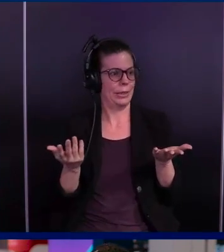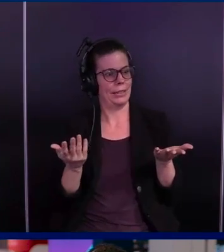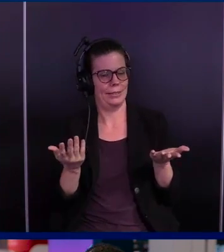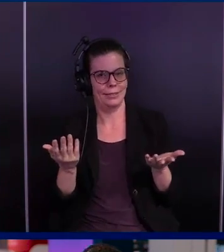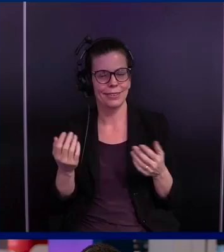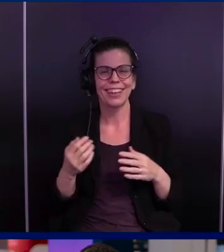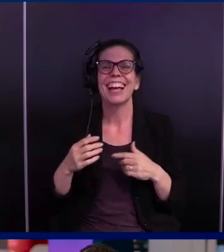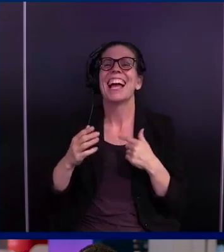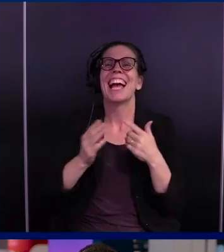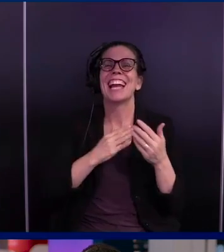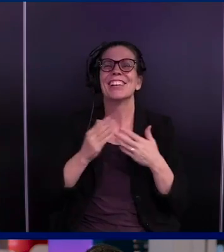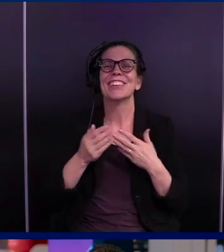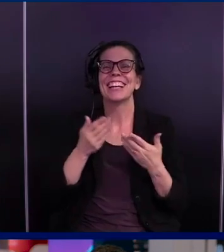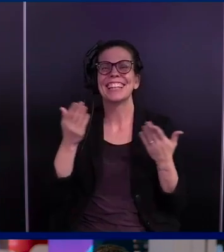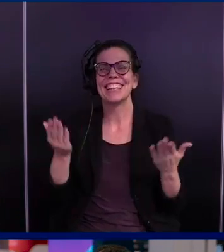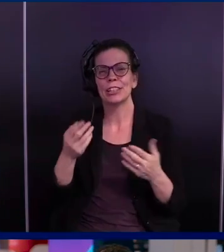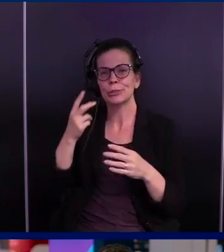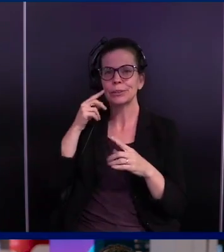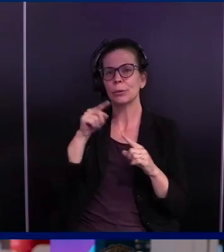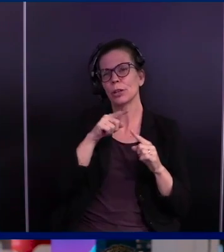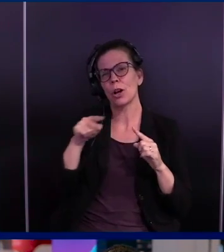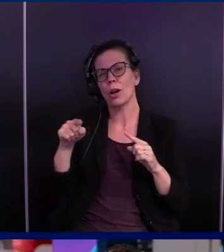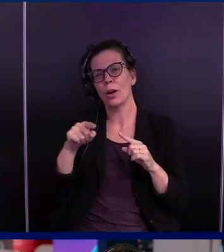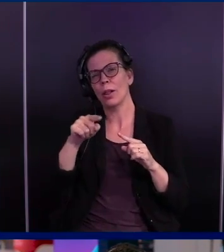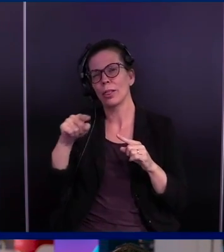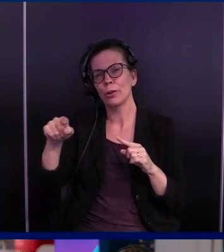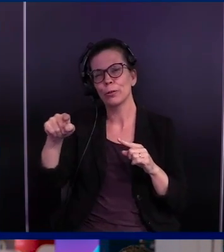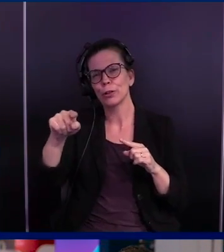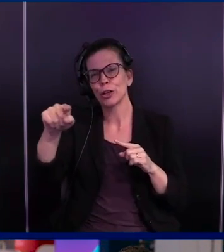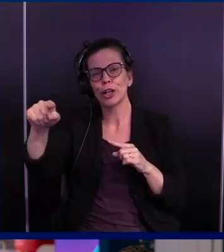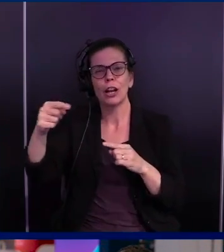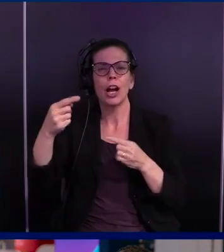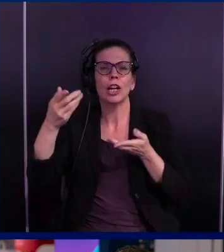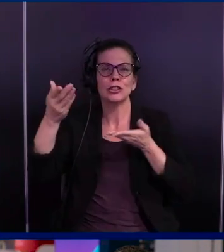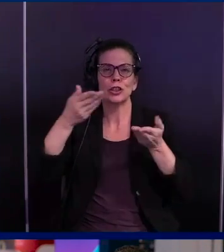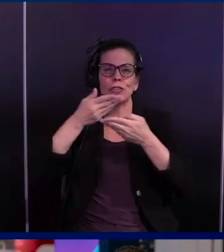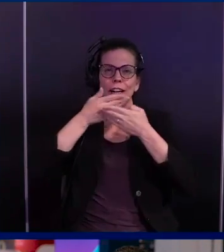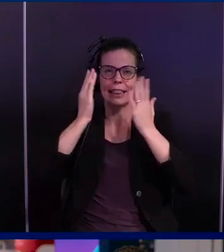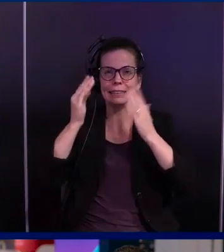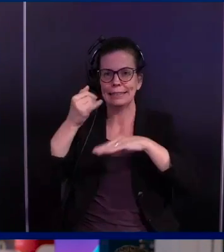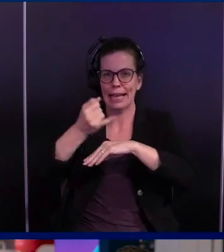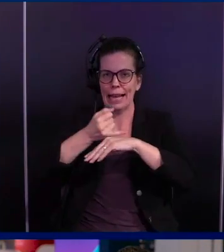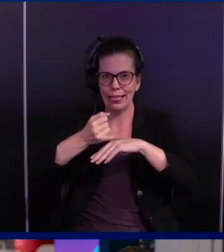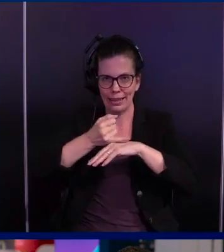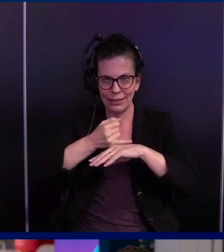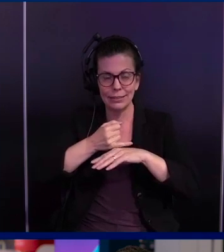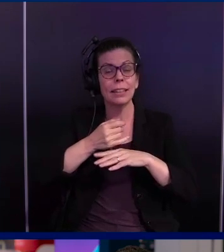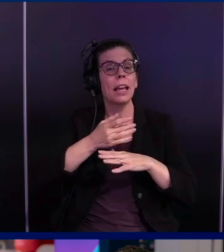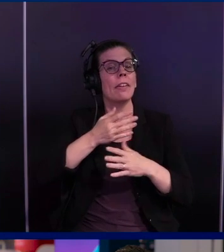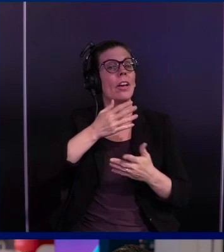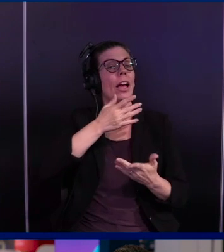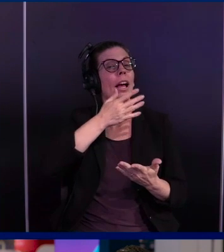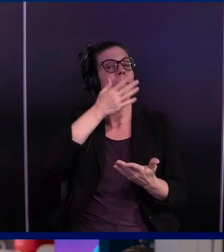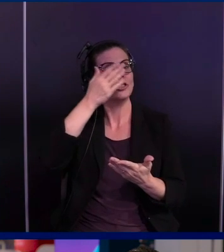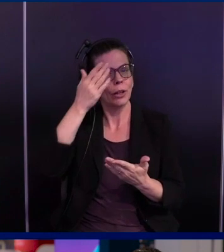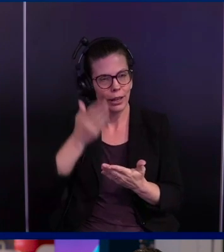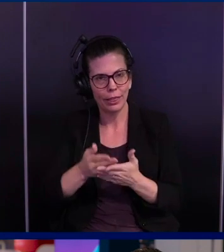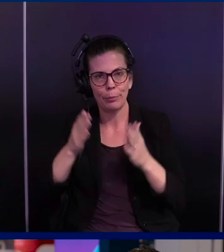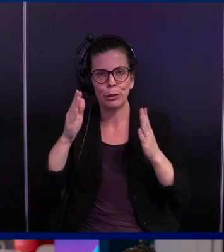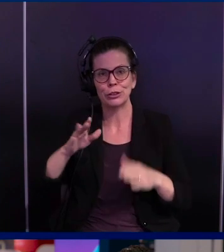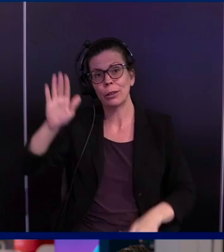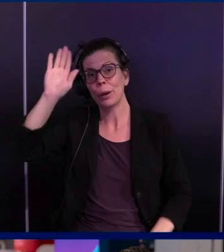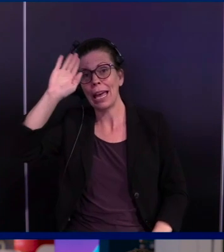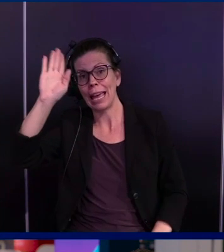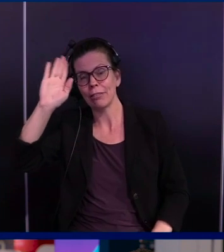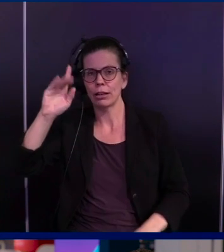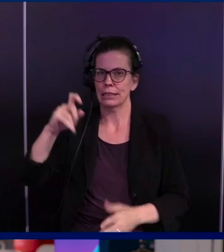Interesting. But anyway, so here we're venturing all the way over to our serverless island, and eventually we'll get to the person who's waving their hand and they need